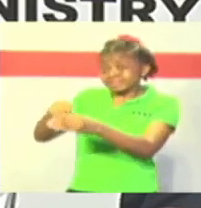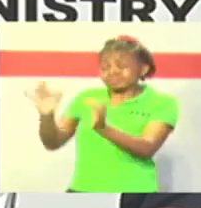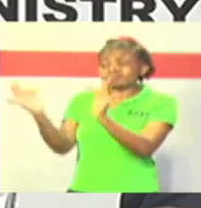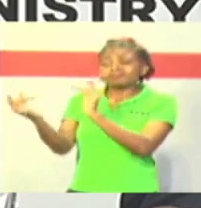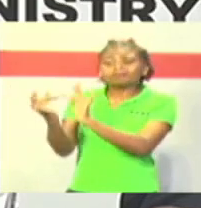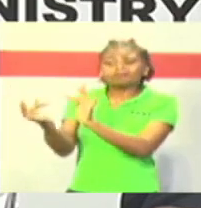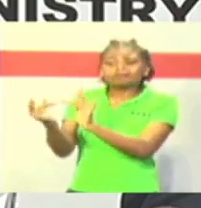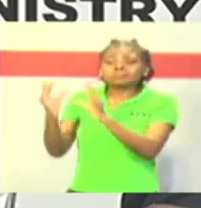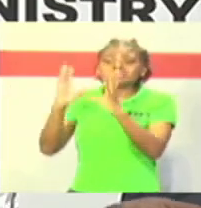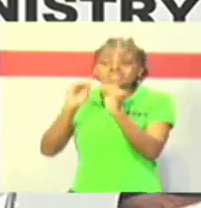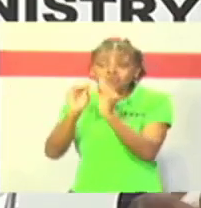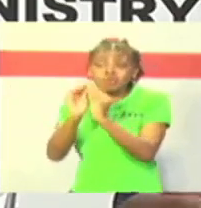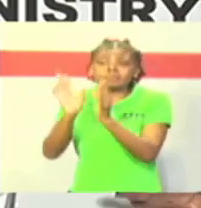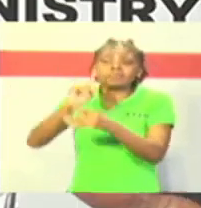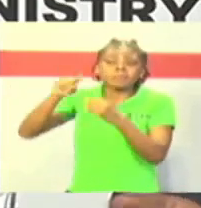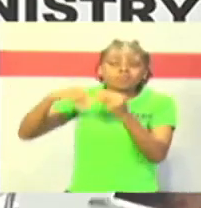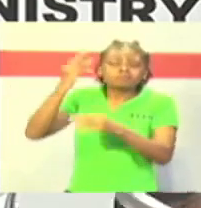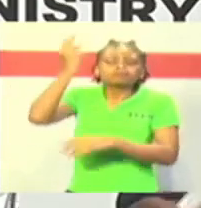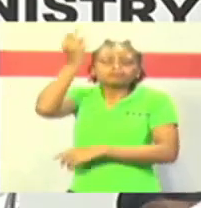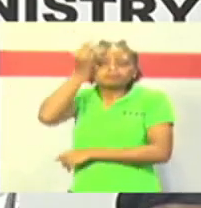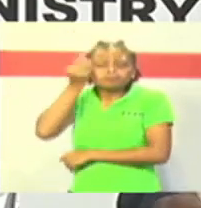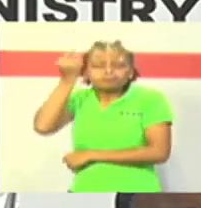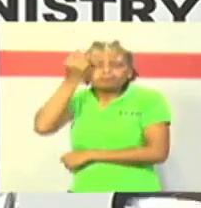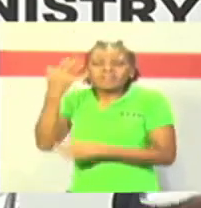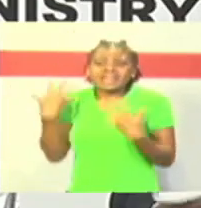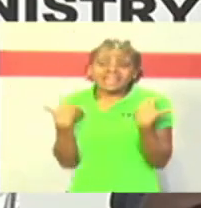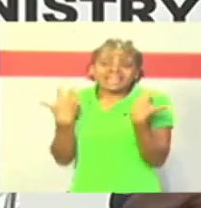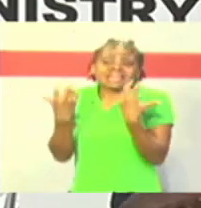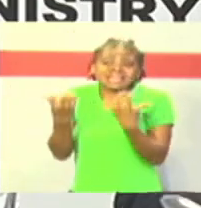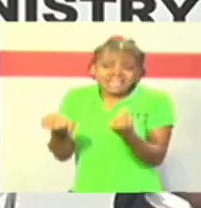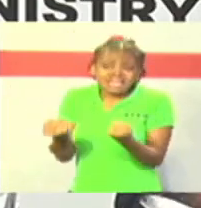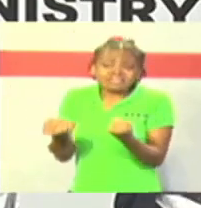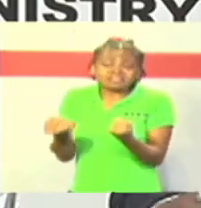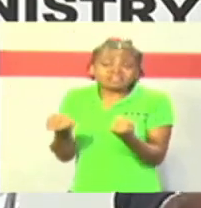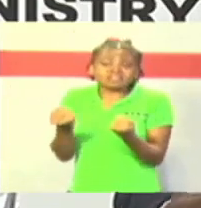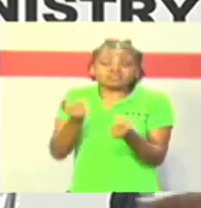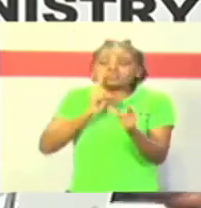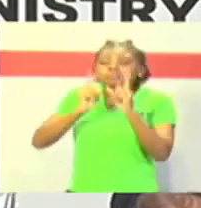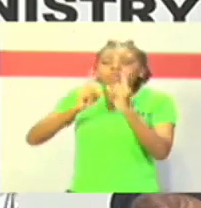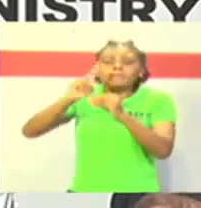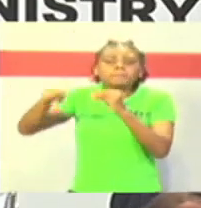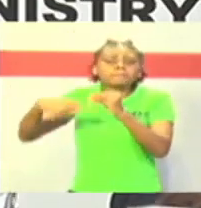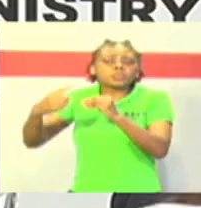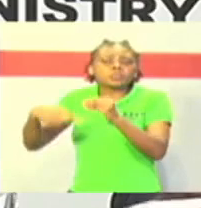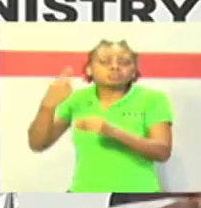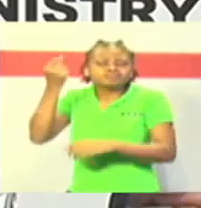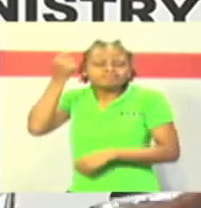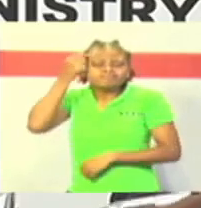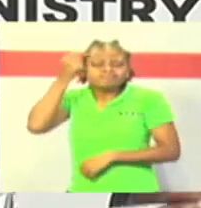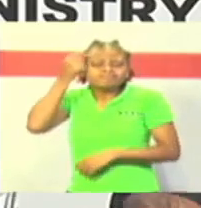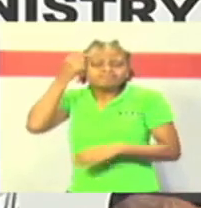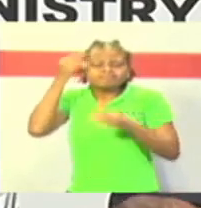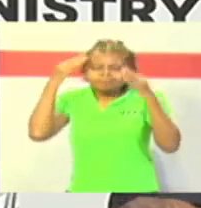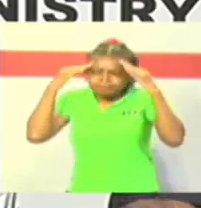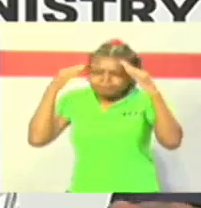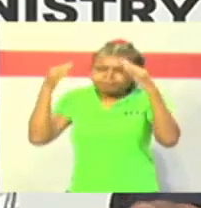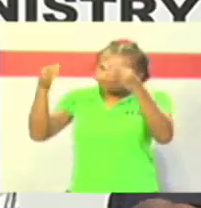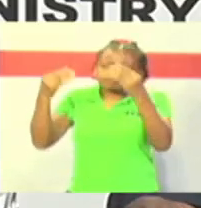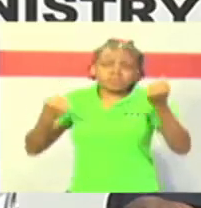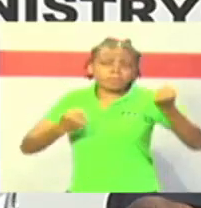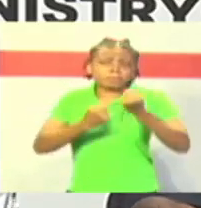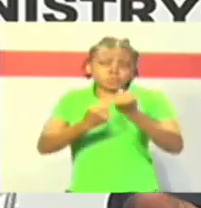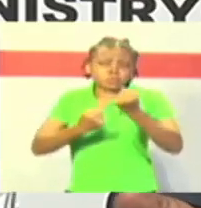conversations in mental health and the importance of sustaining your mental health, and as well the providing them